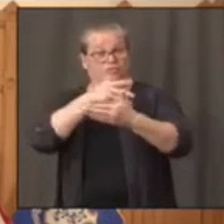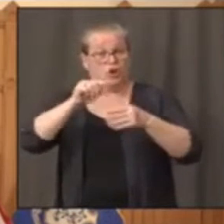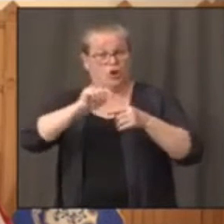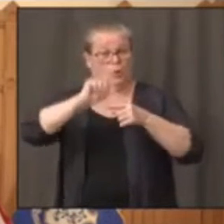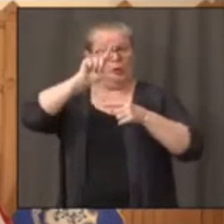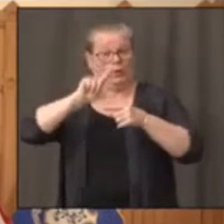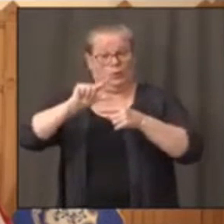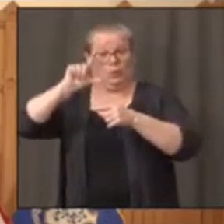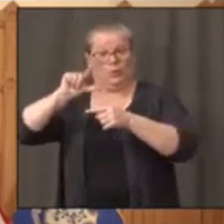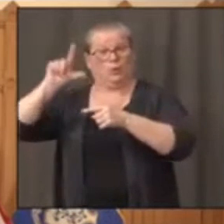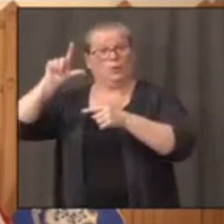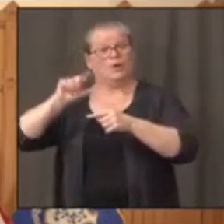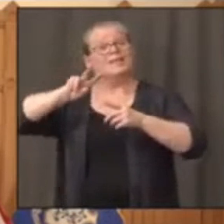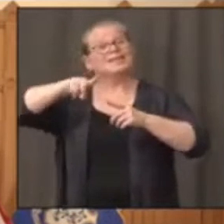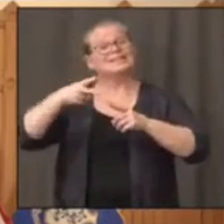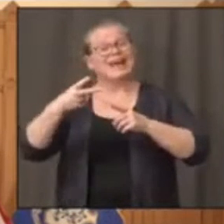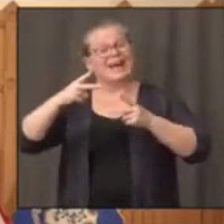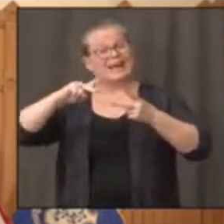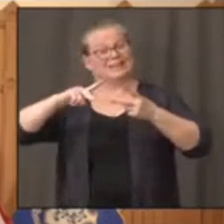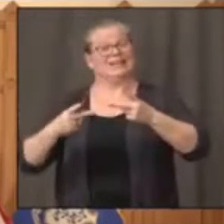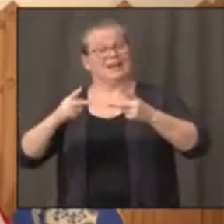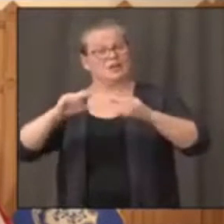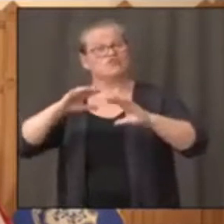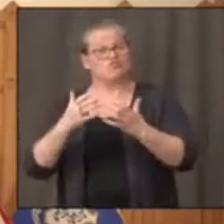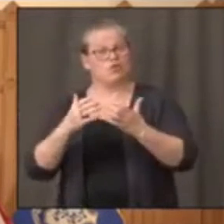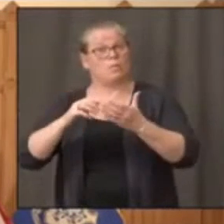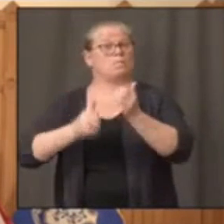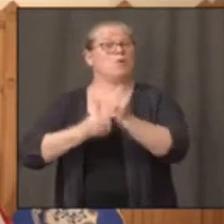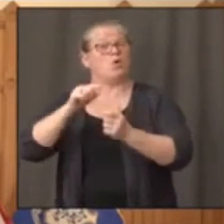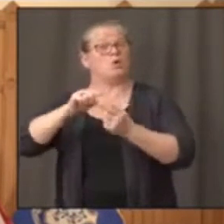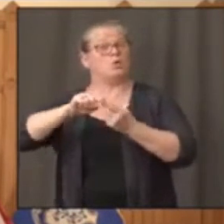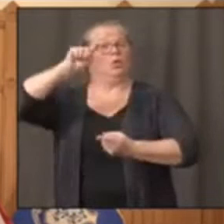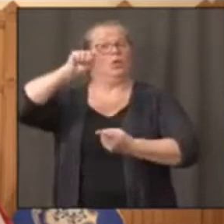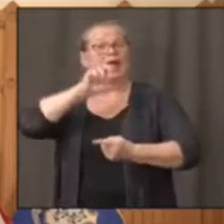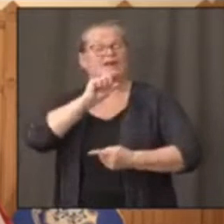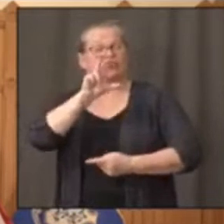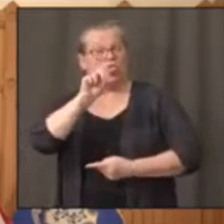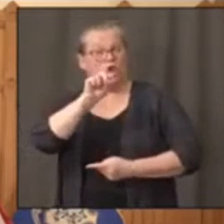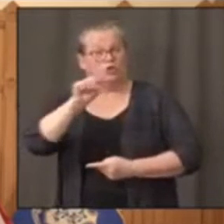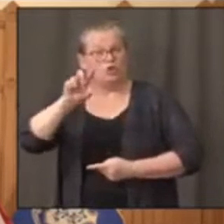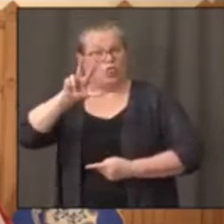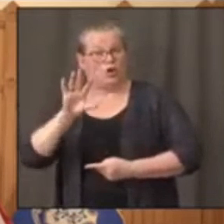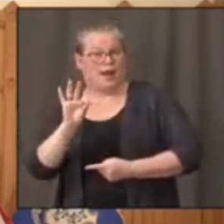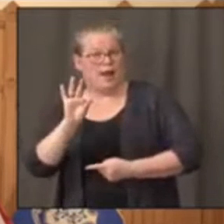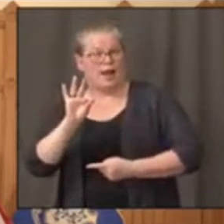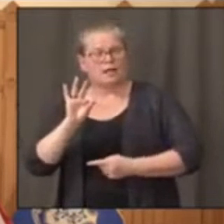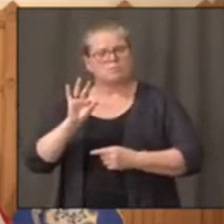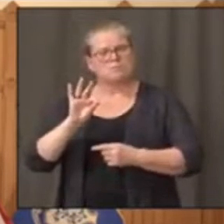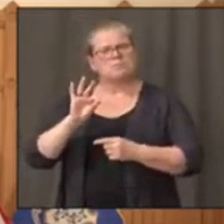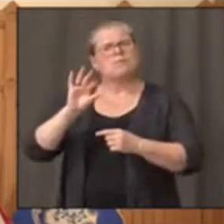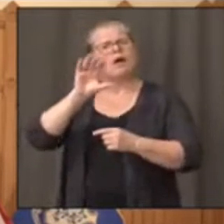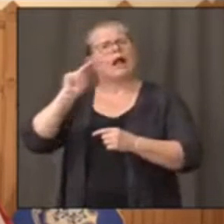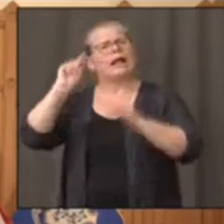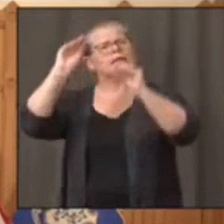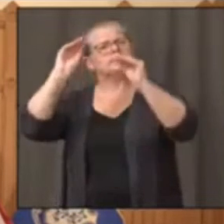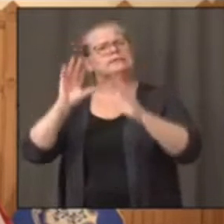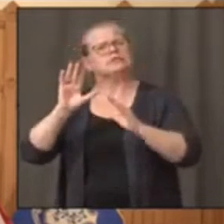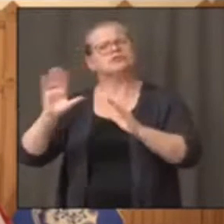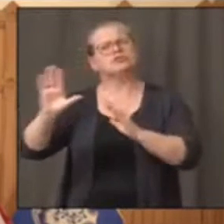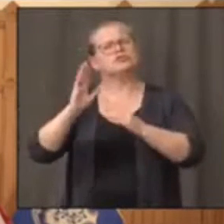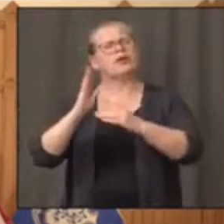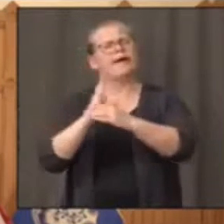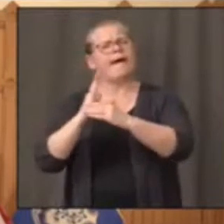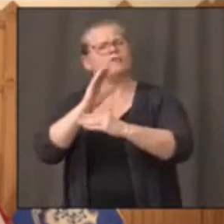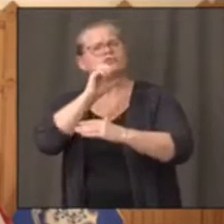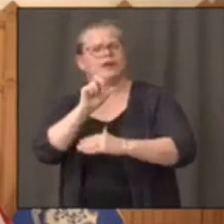the average age of the Connecticut teacher is, I believe, 30 to 49. So is there some concern around, teachers,